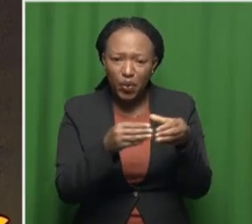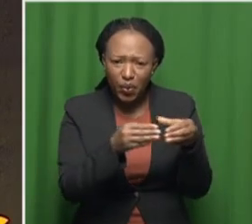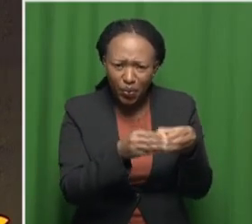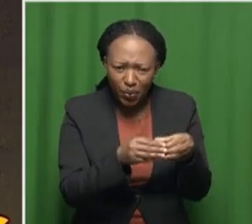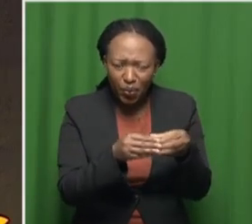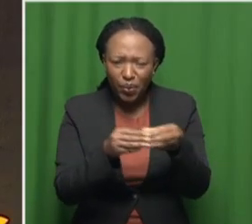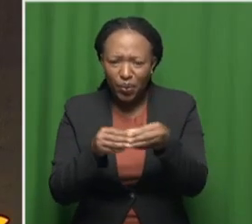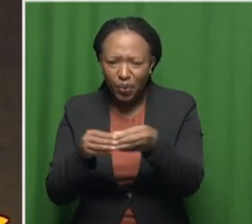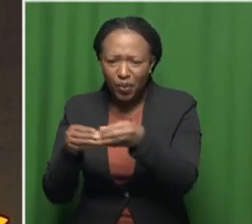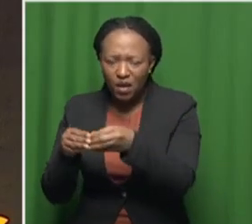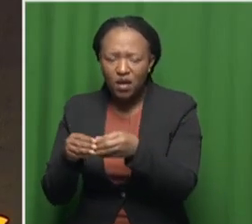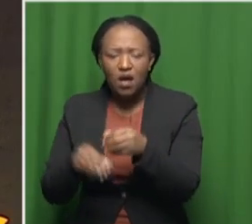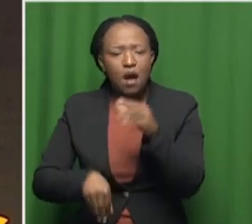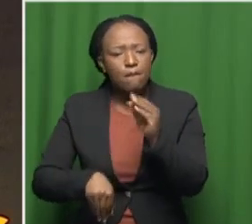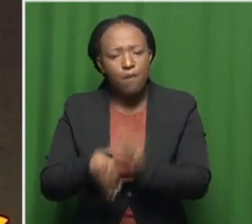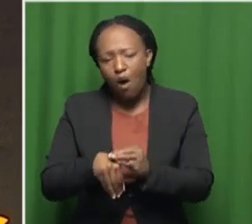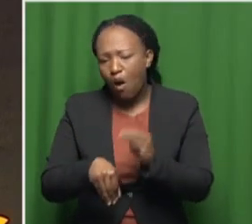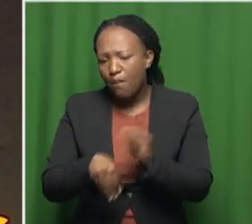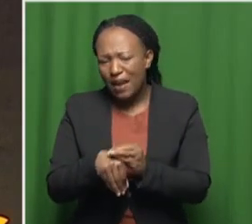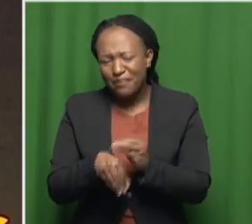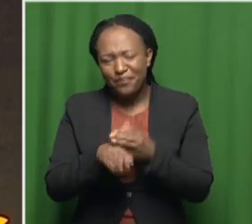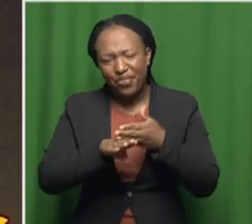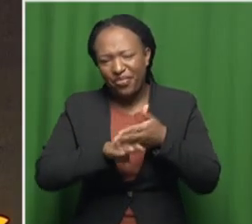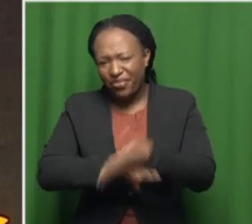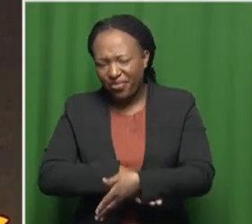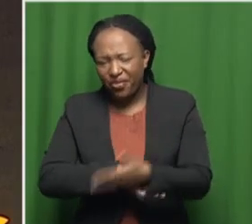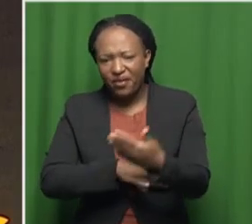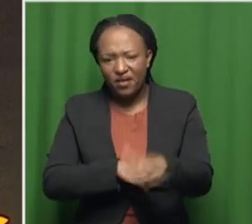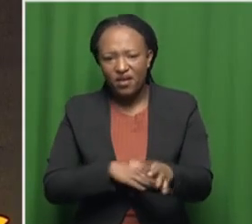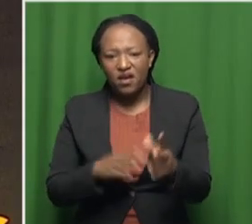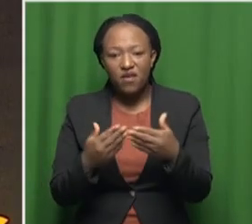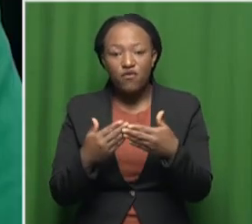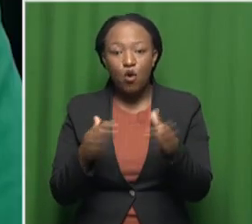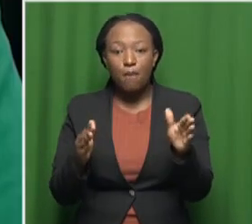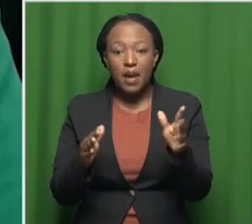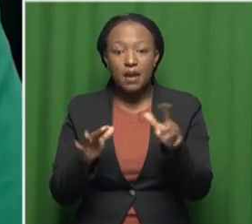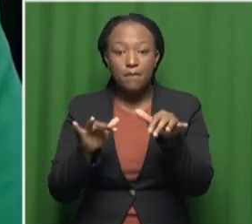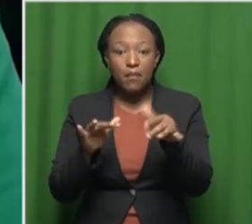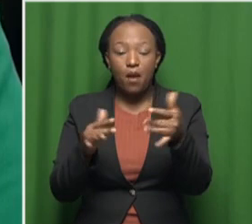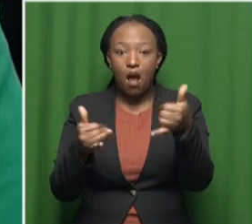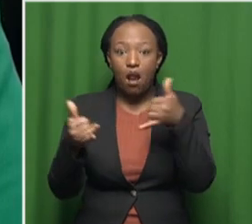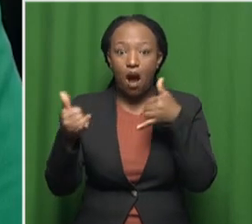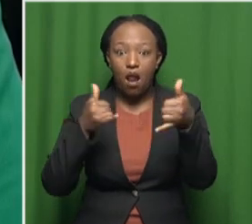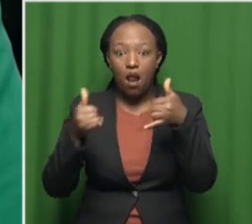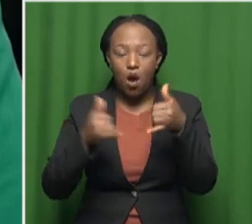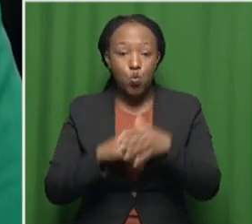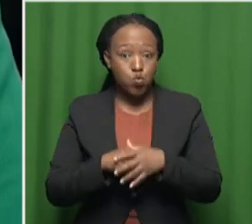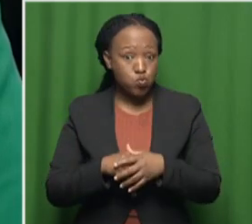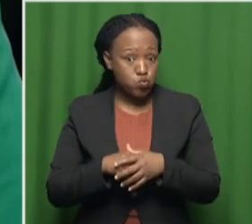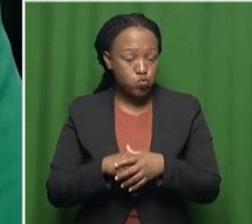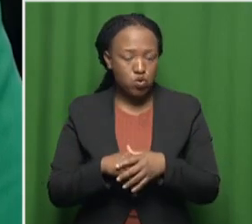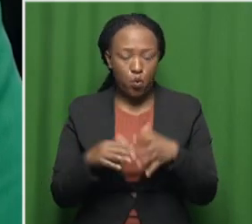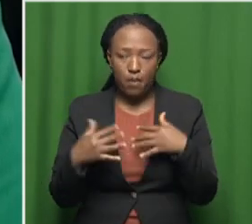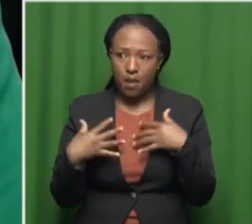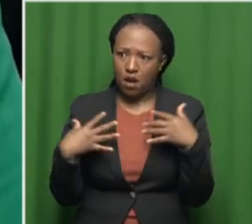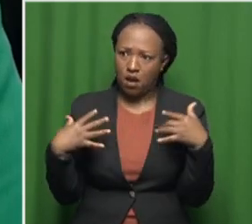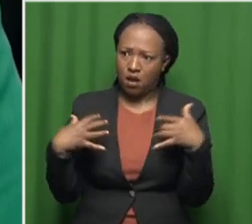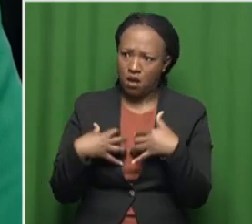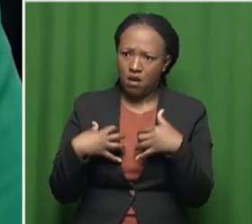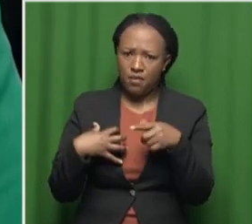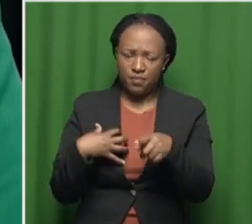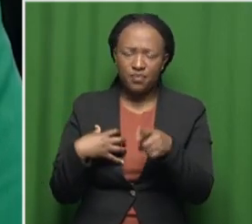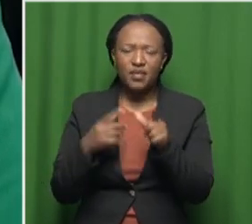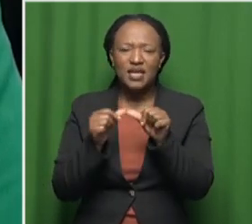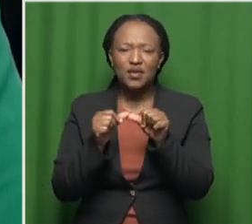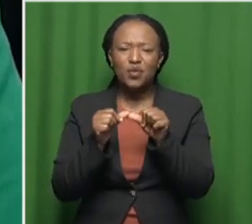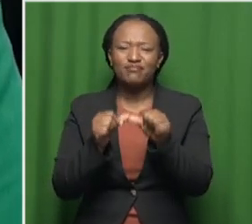a perpetual problem for small businesses. If we open the lines now, you will be inundated, because seemingly that